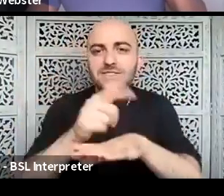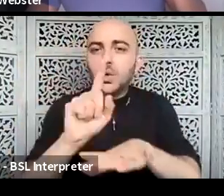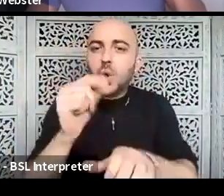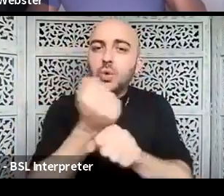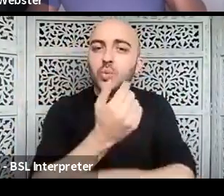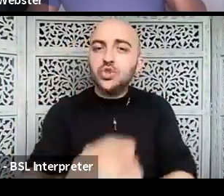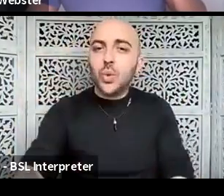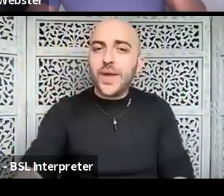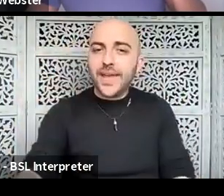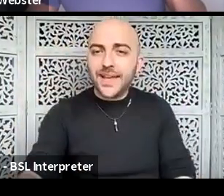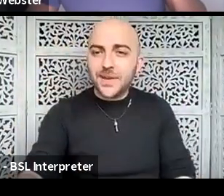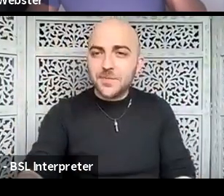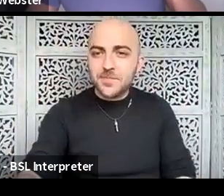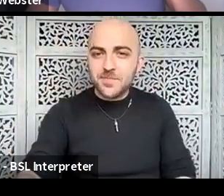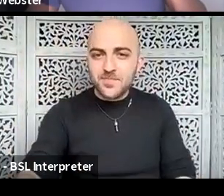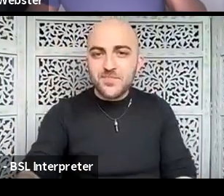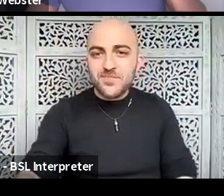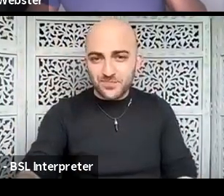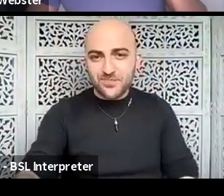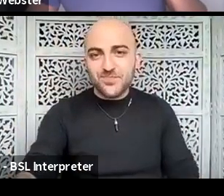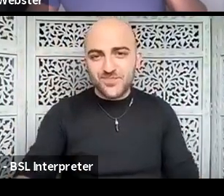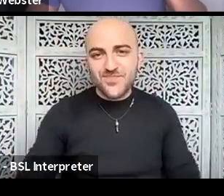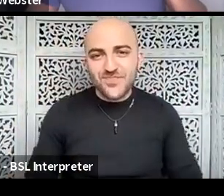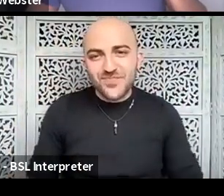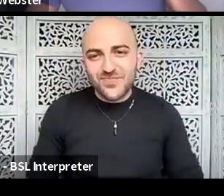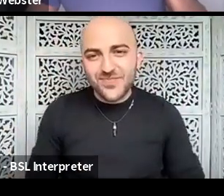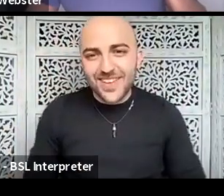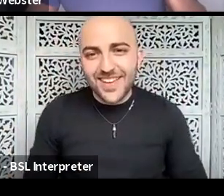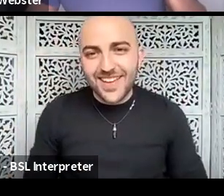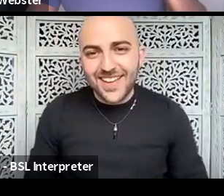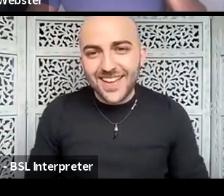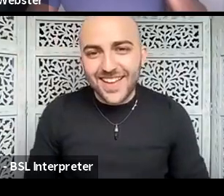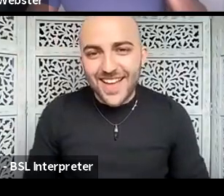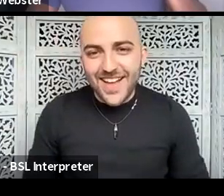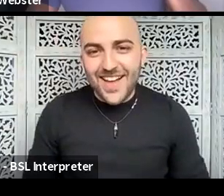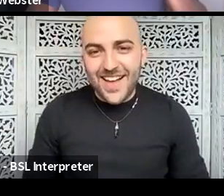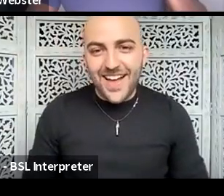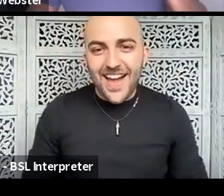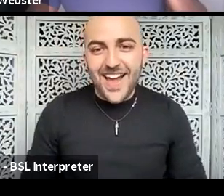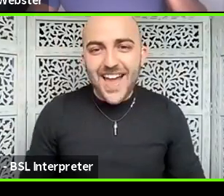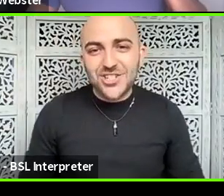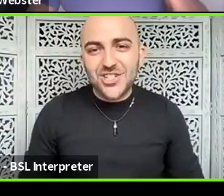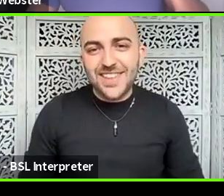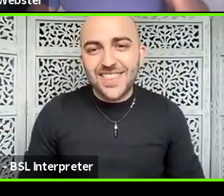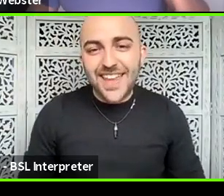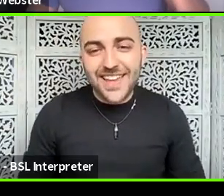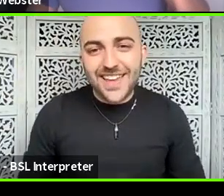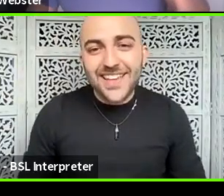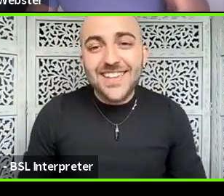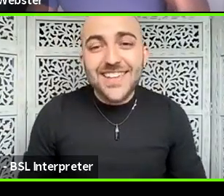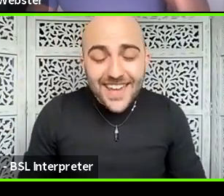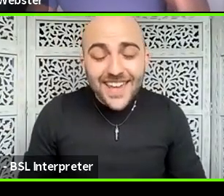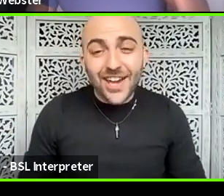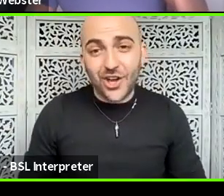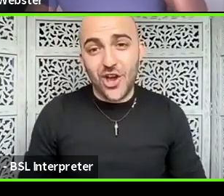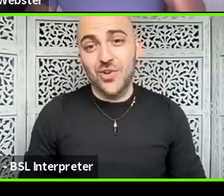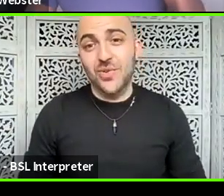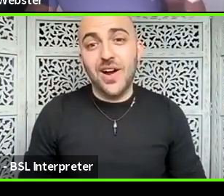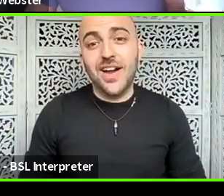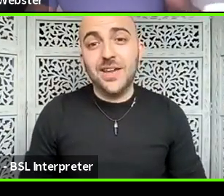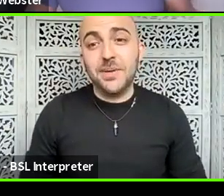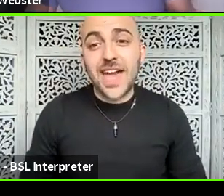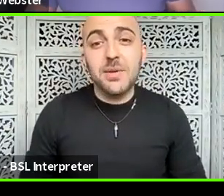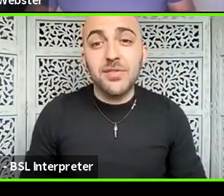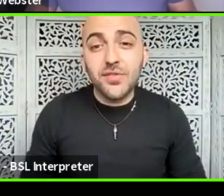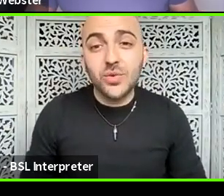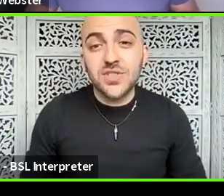doing? I actually think a year